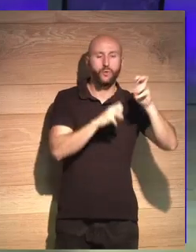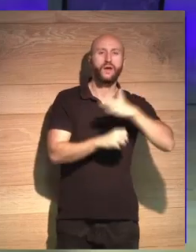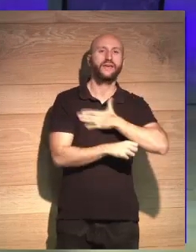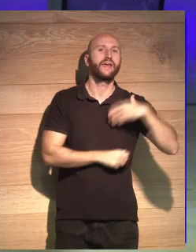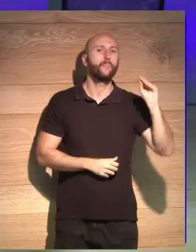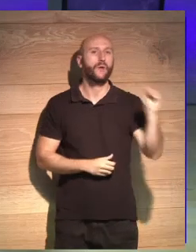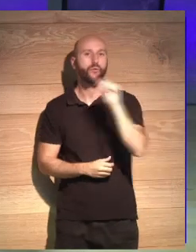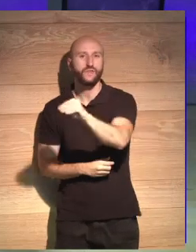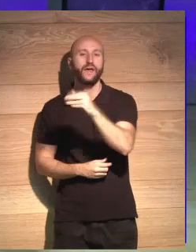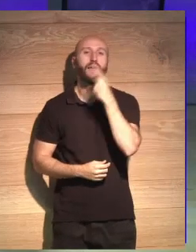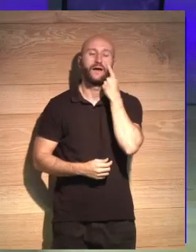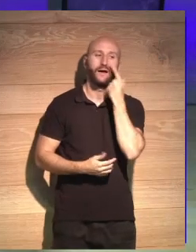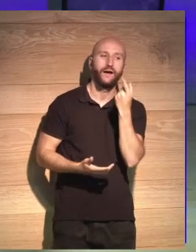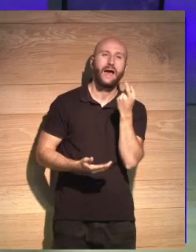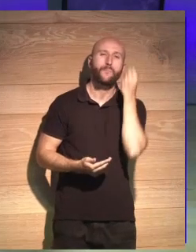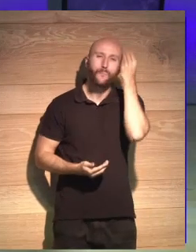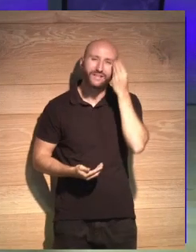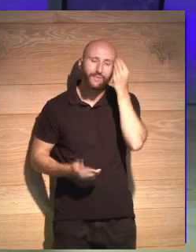So I'd like to ask you if you have any